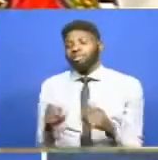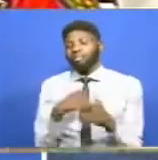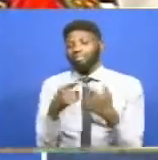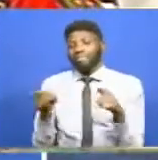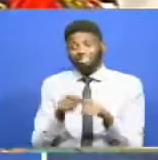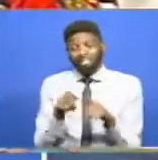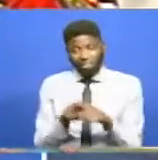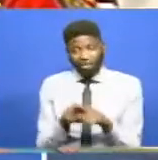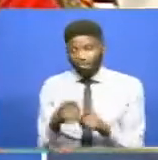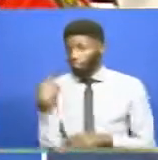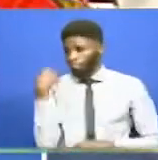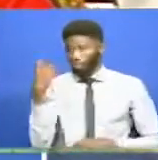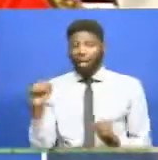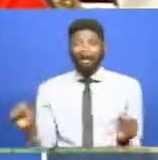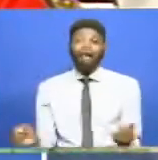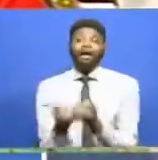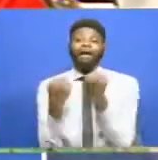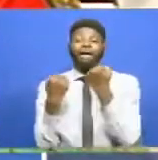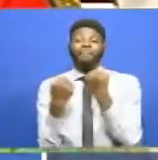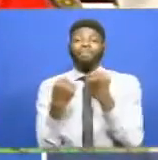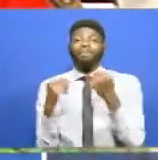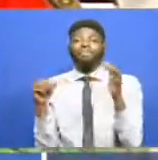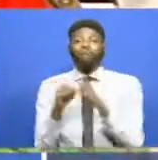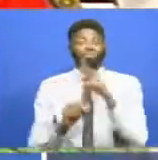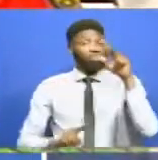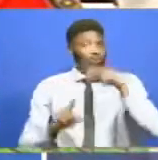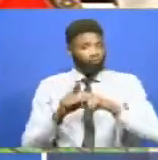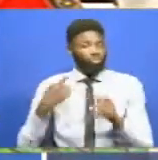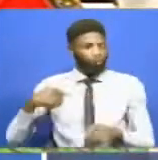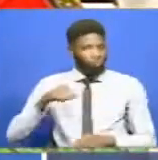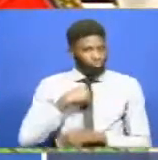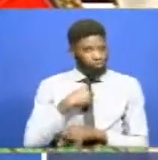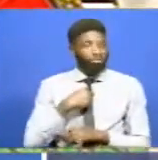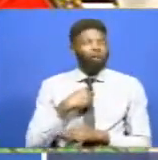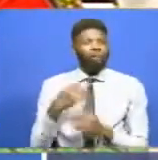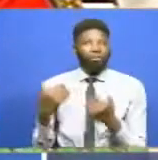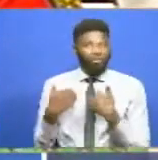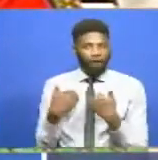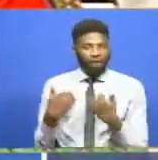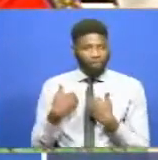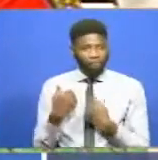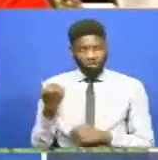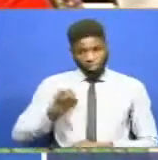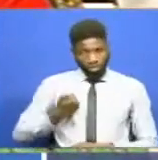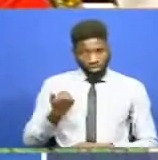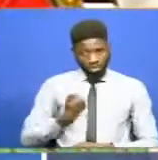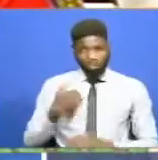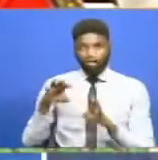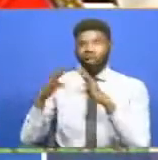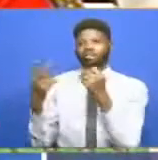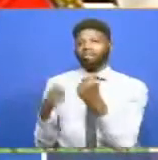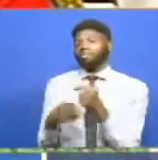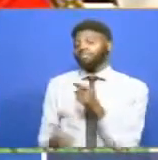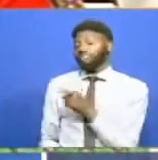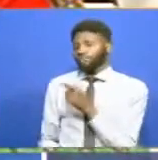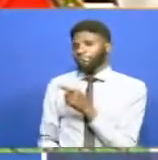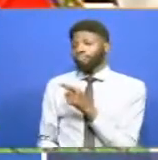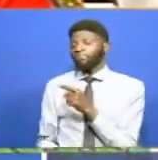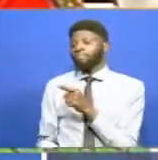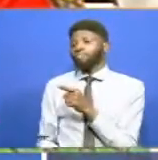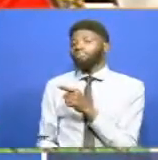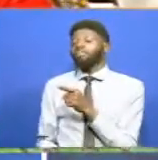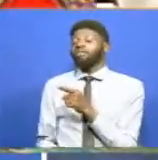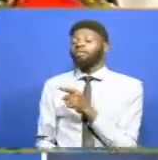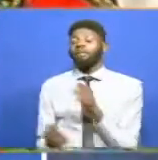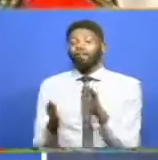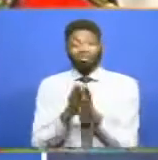recently there was an issue, that a case that we were handling of a girl who's in class 7, and